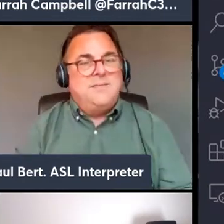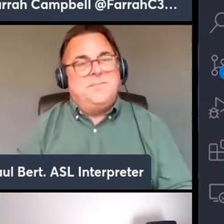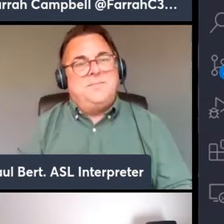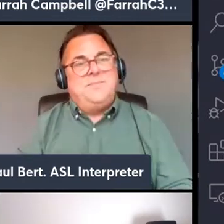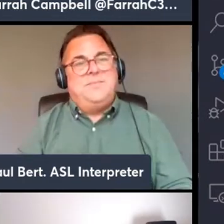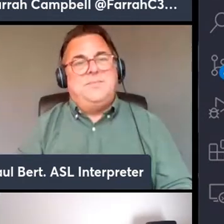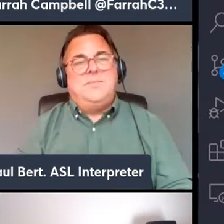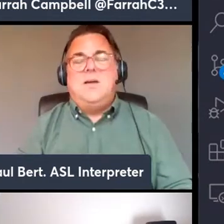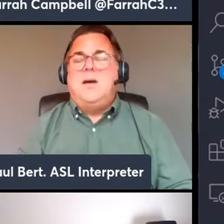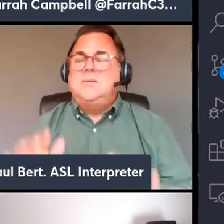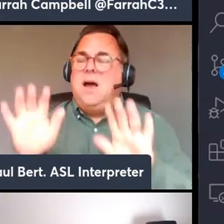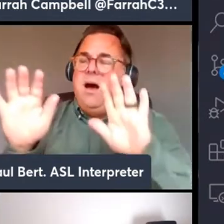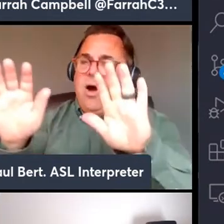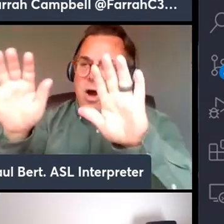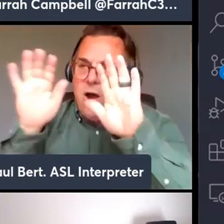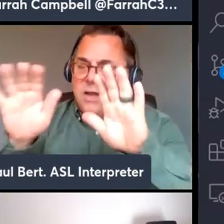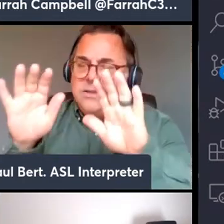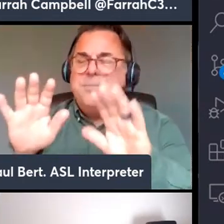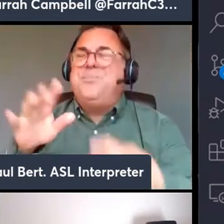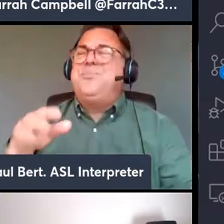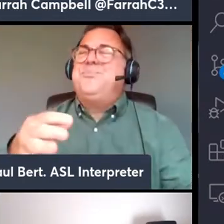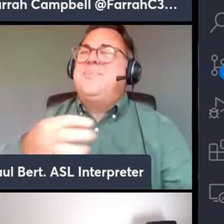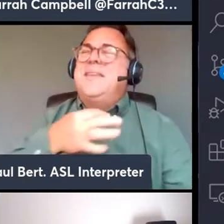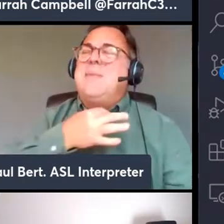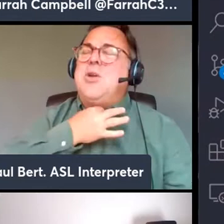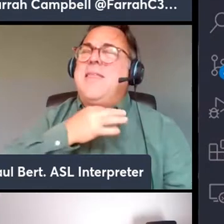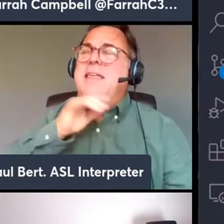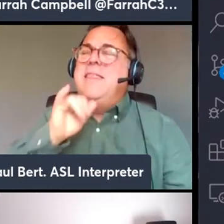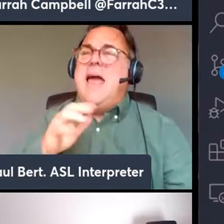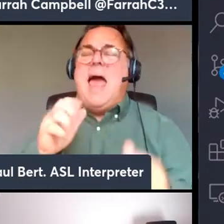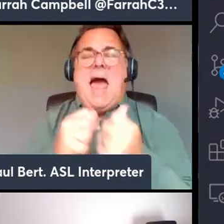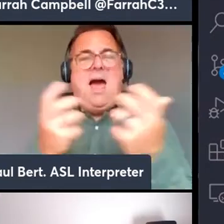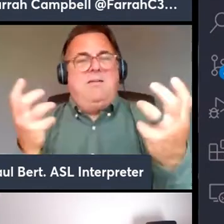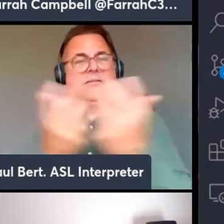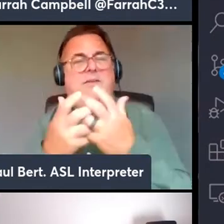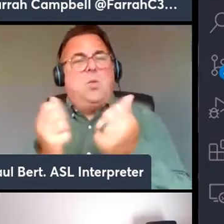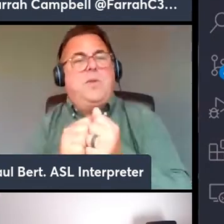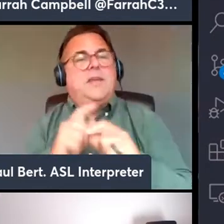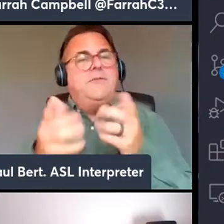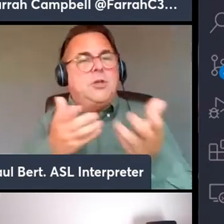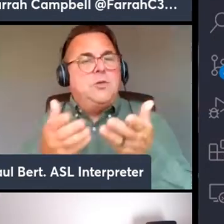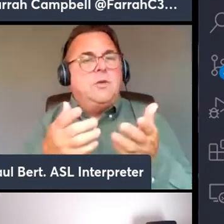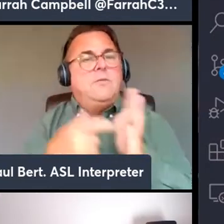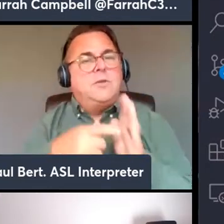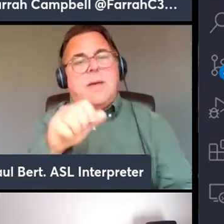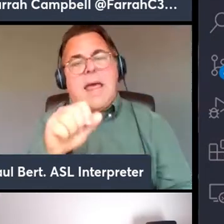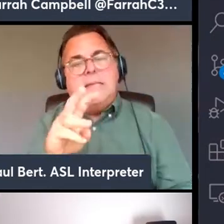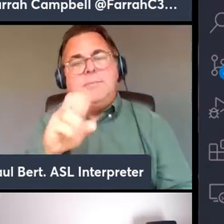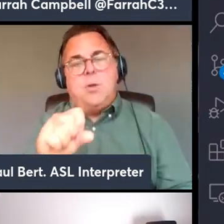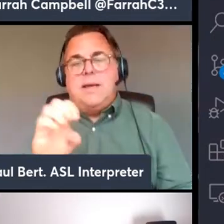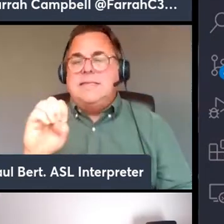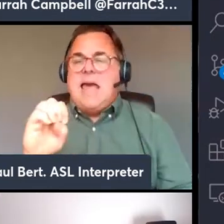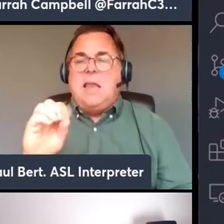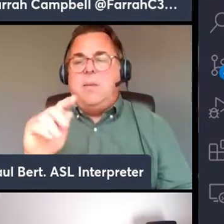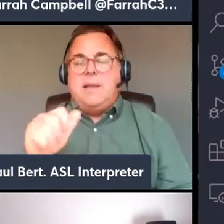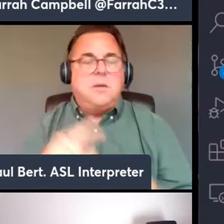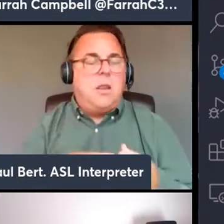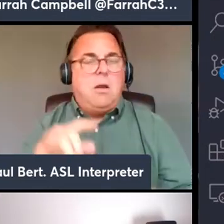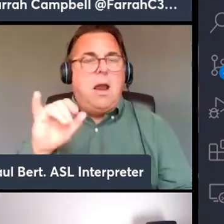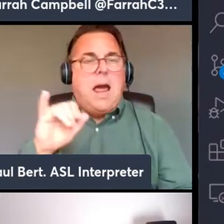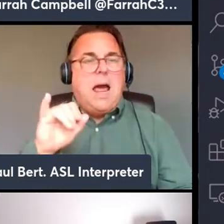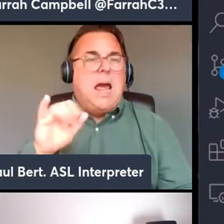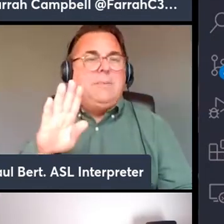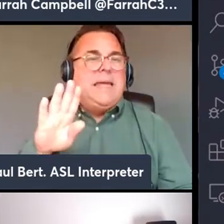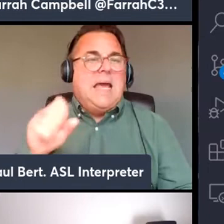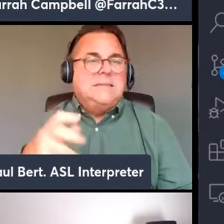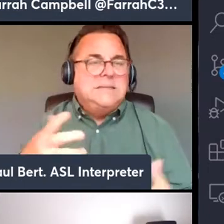Yeah. Wow. That's super awesome. And then how does this integrate with other services like, you know, AWS Elemental or IVS?